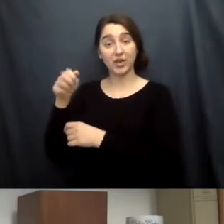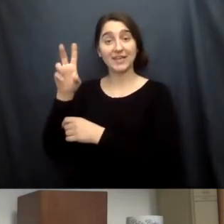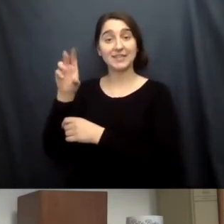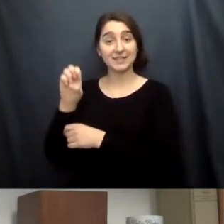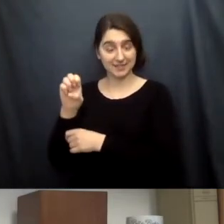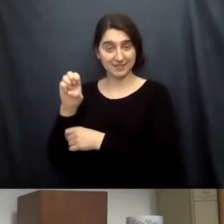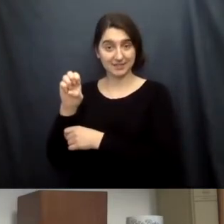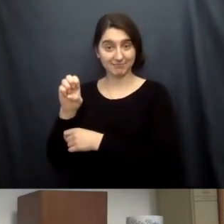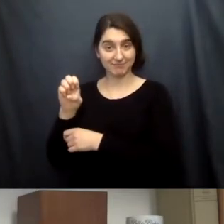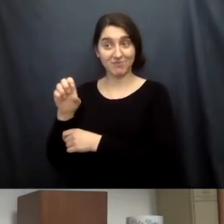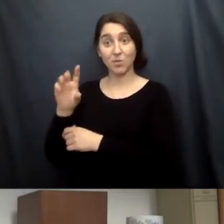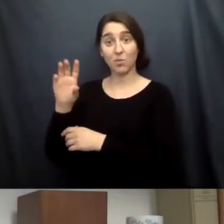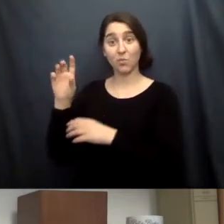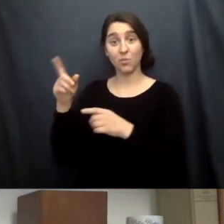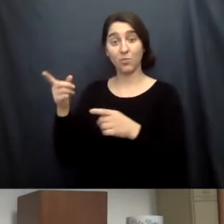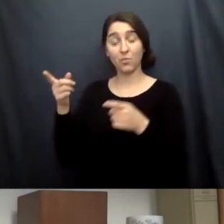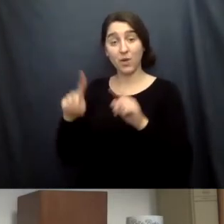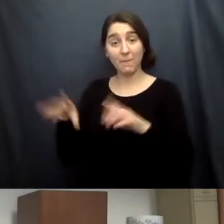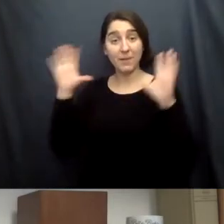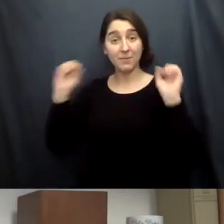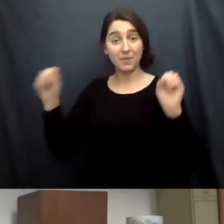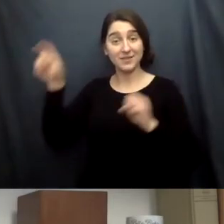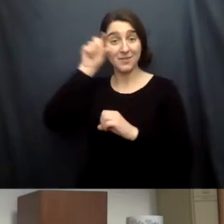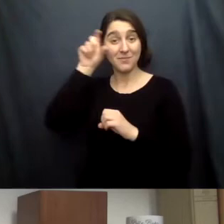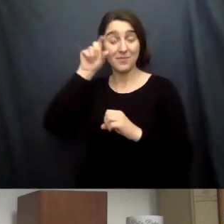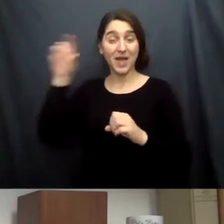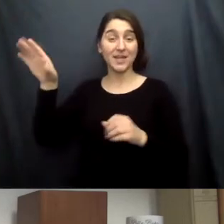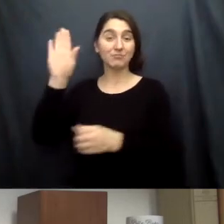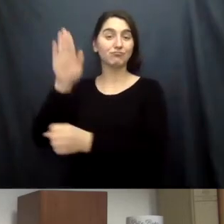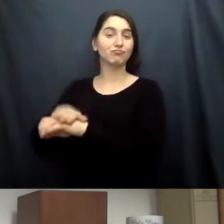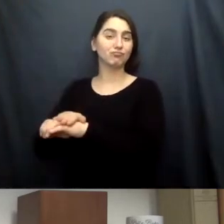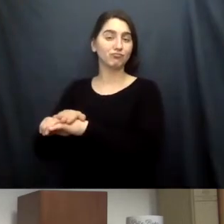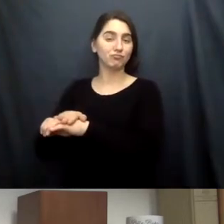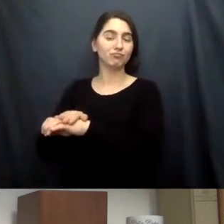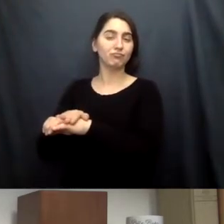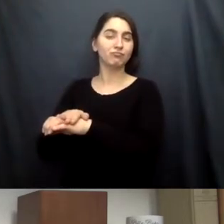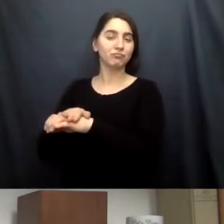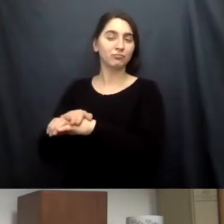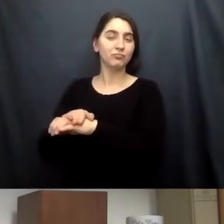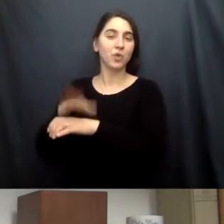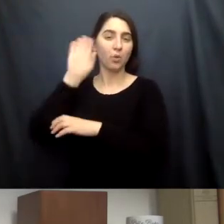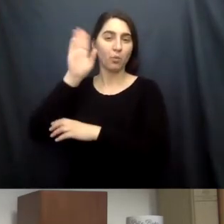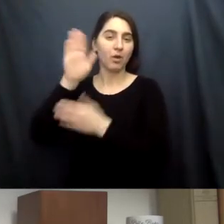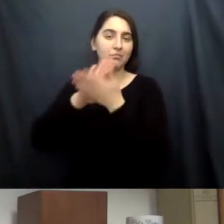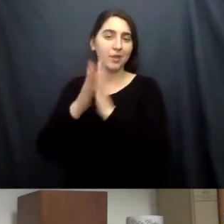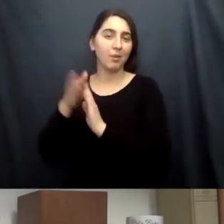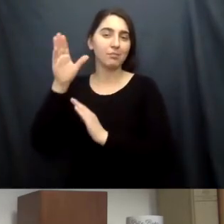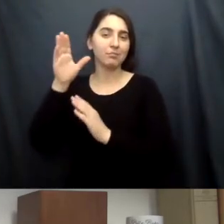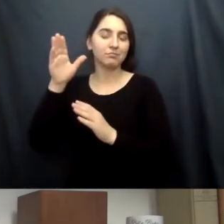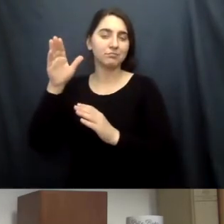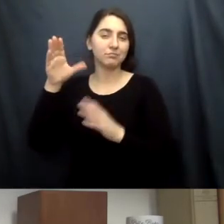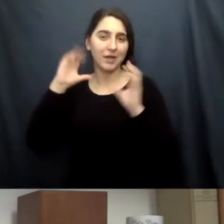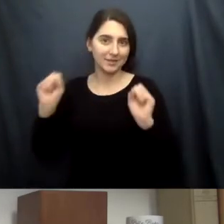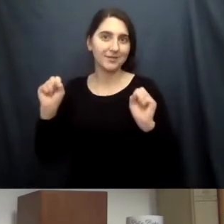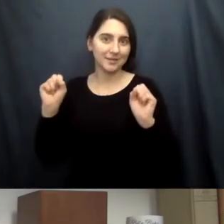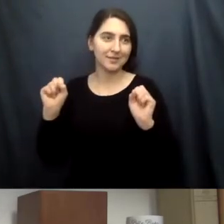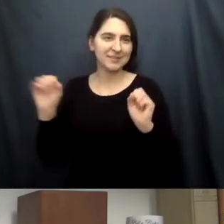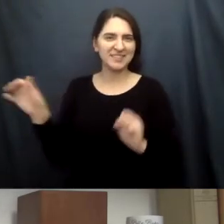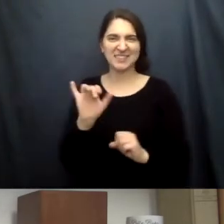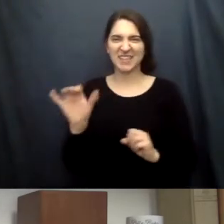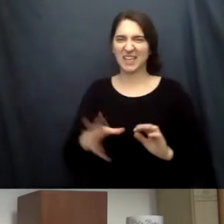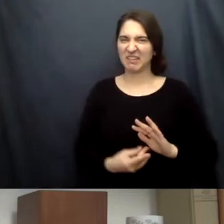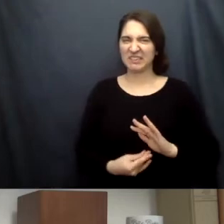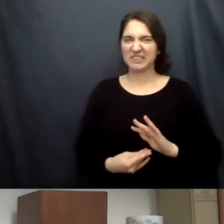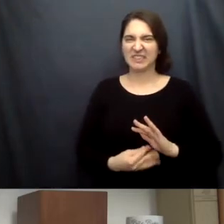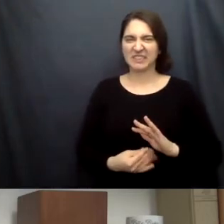classic altar call hymn, Amazing Grace, sung during the swearing-in ceremony on Inauguration Day. Though Amazing